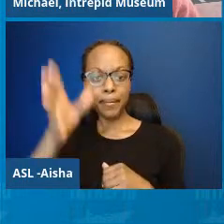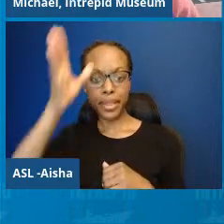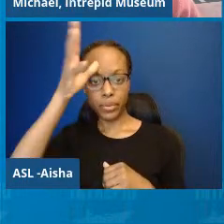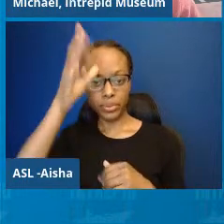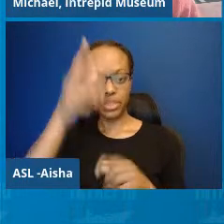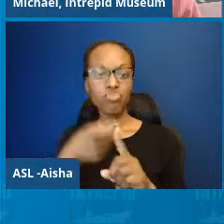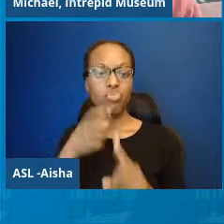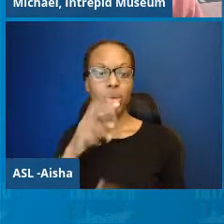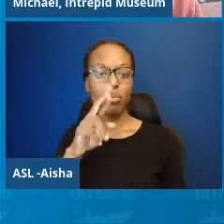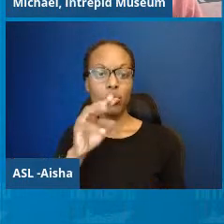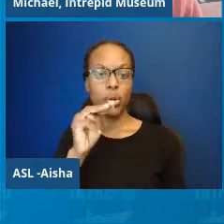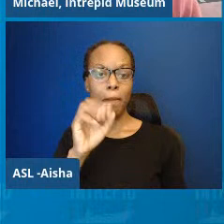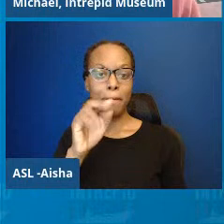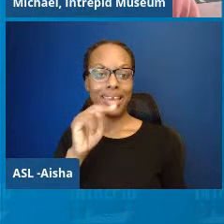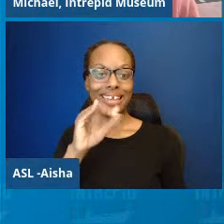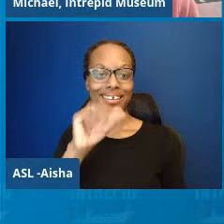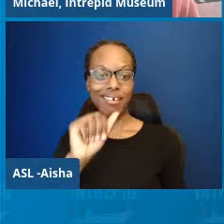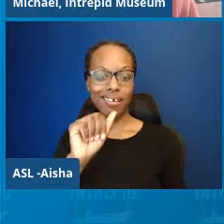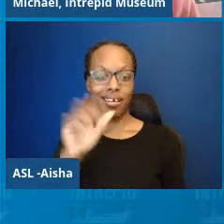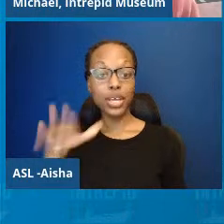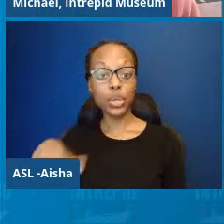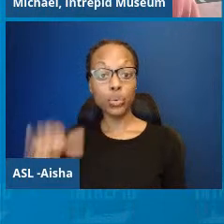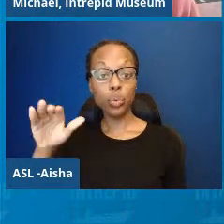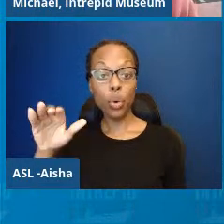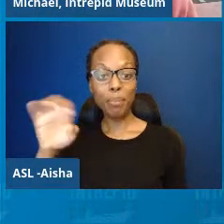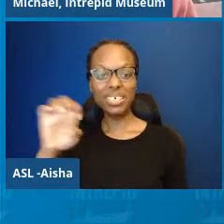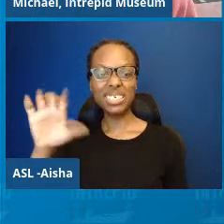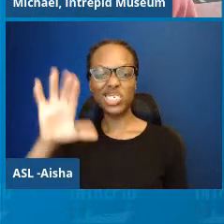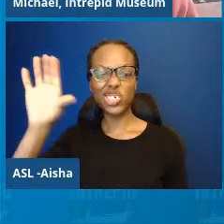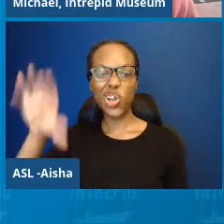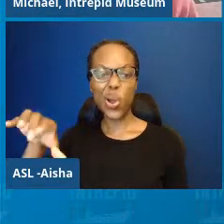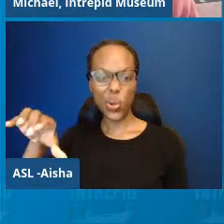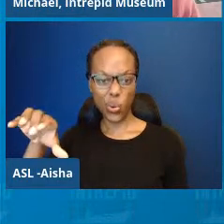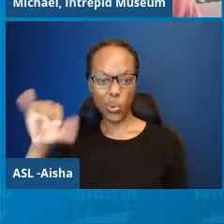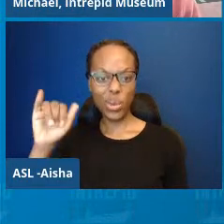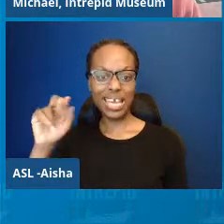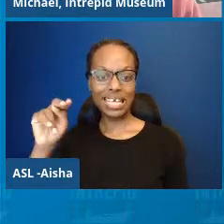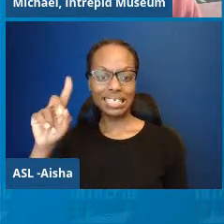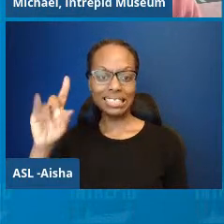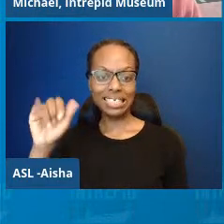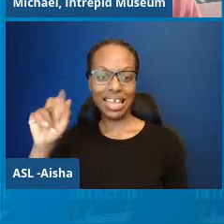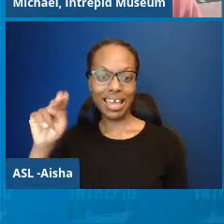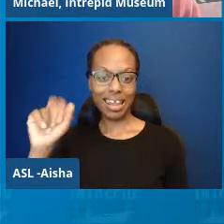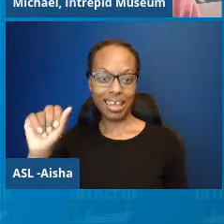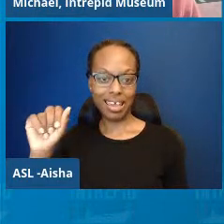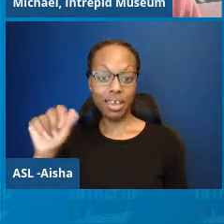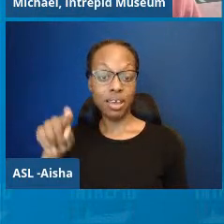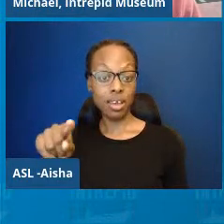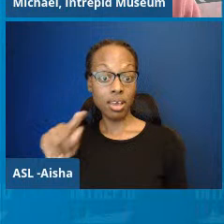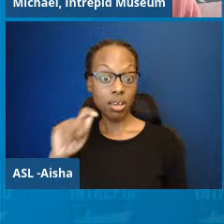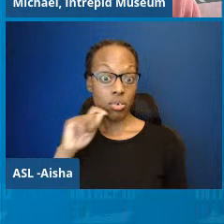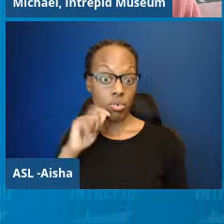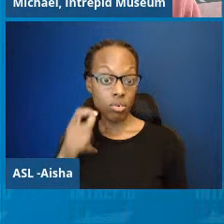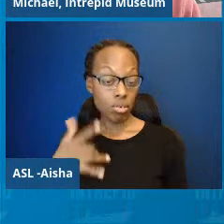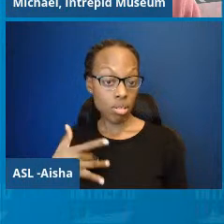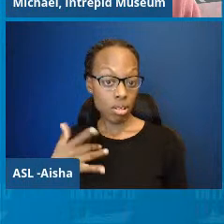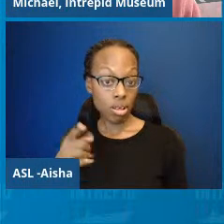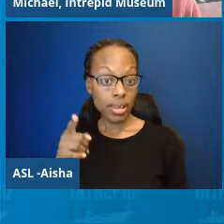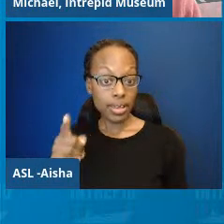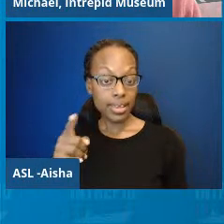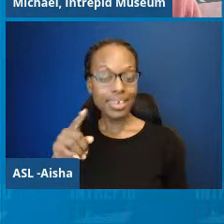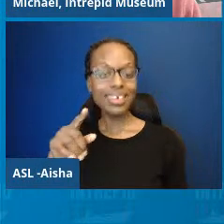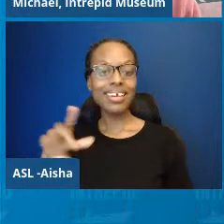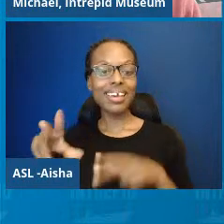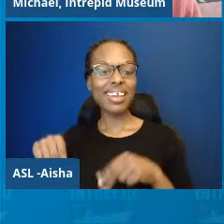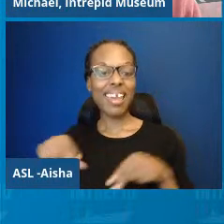He grew up in East Chicago, Indiana. And what's amazing about Alex is he was a Navy